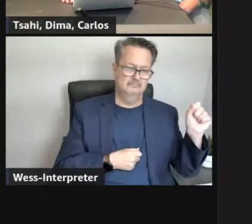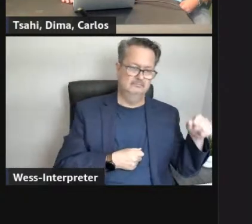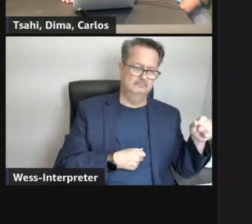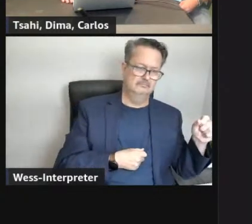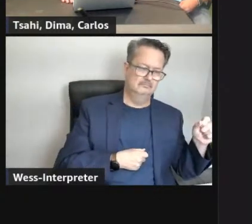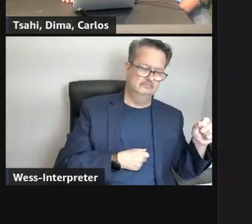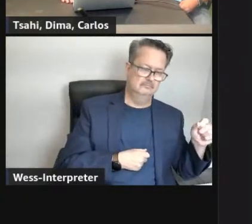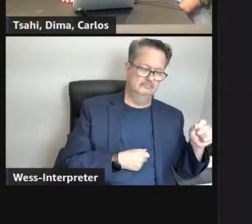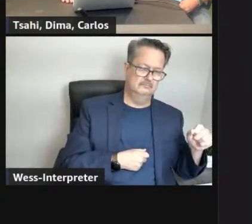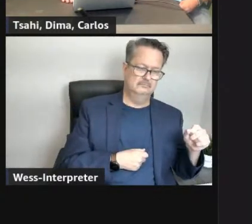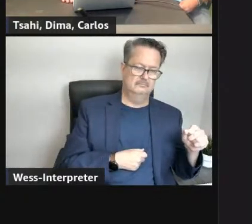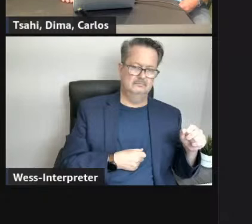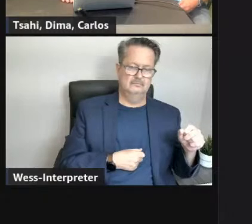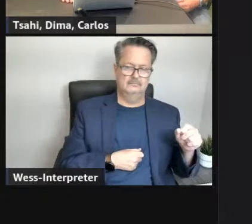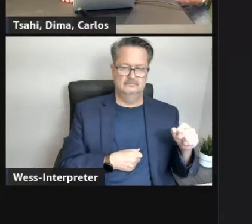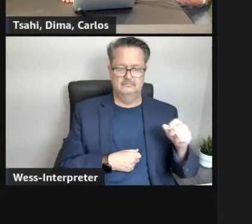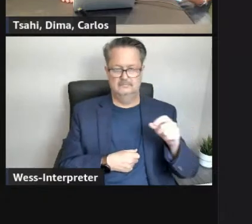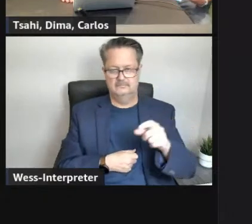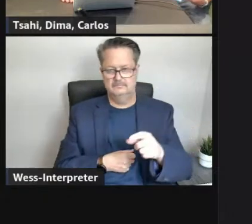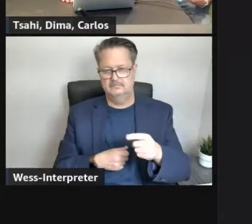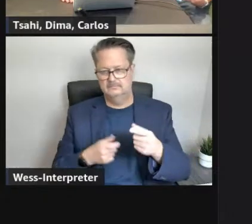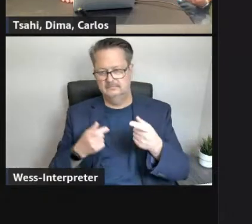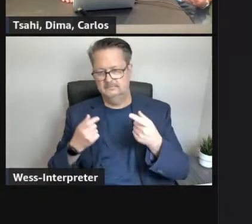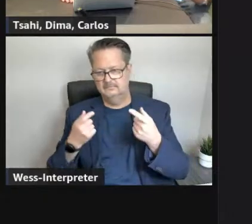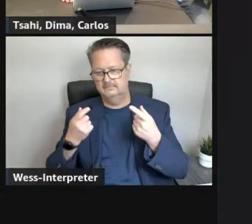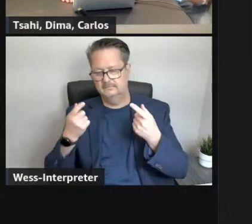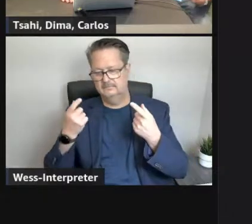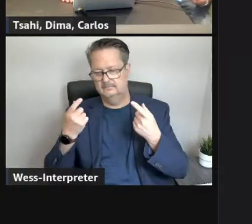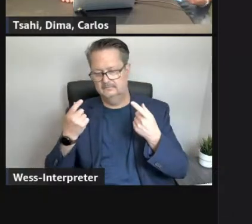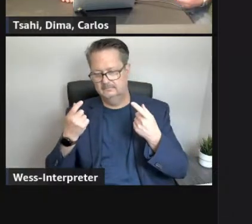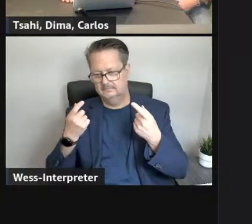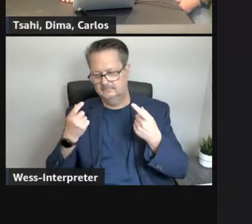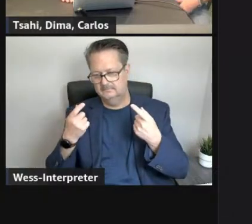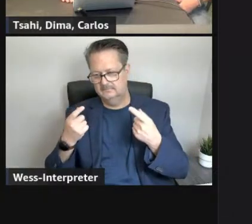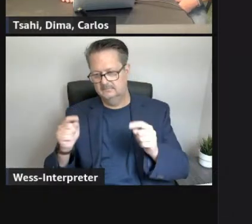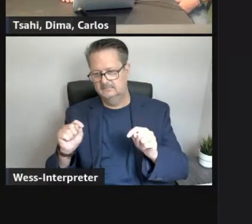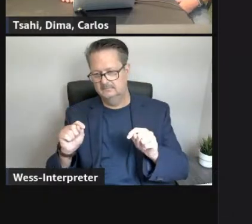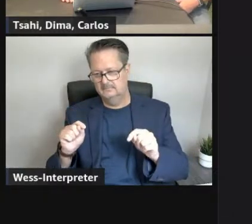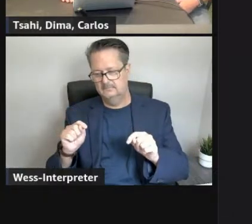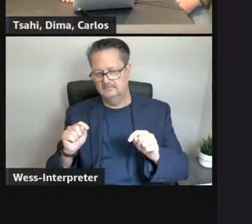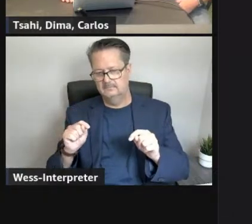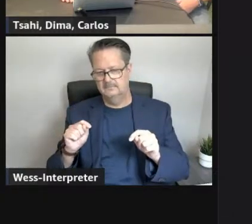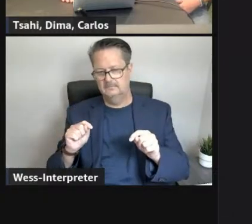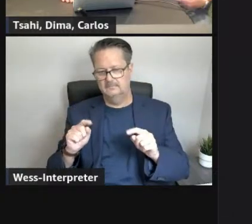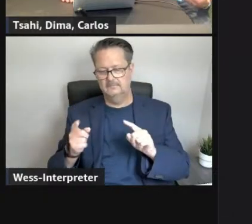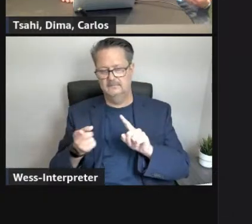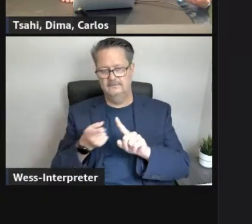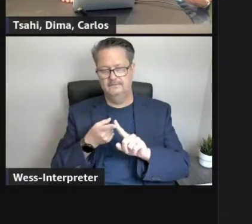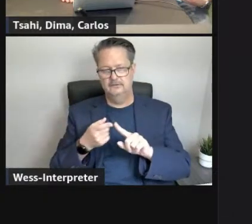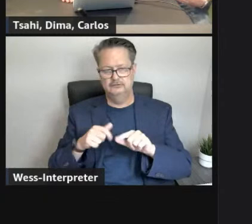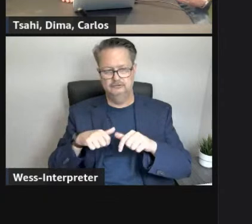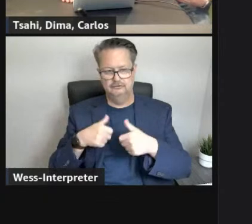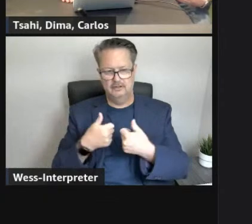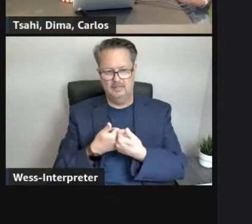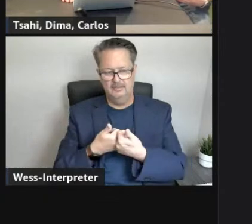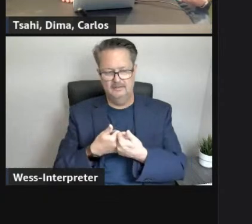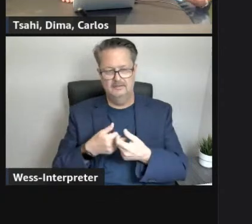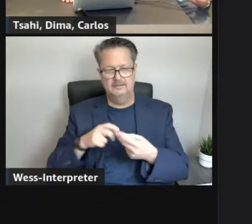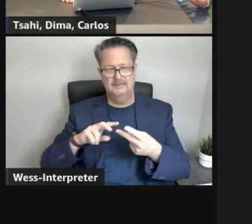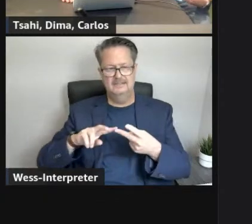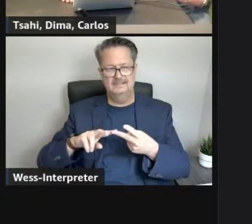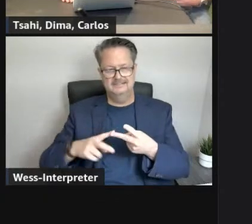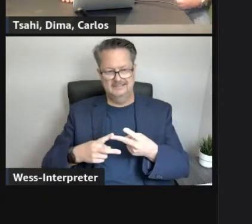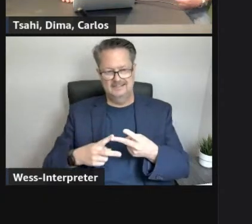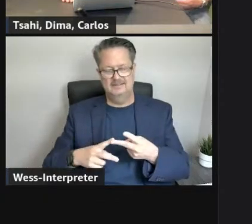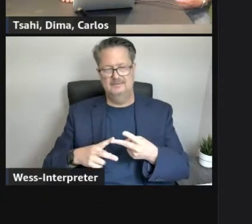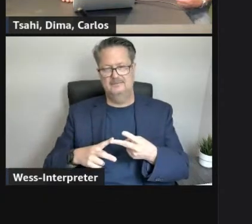give it a try. It has 3 tasks, so you have to. We follow the first challenge, but the second one is deploy the application